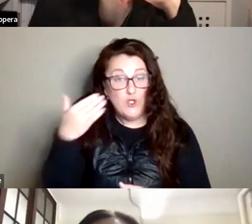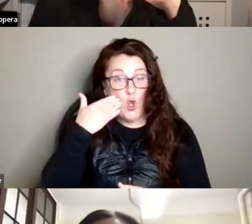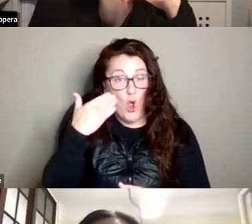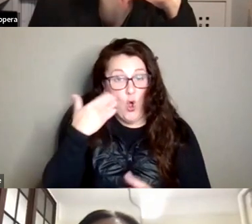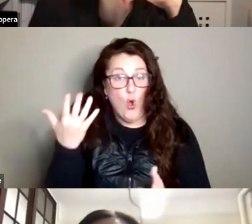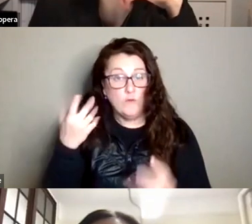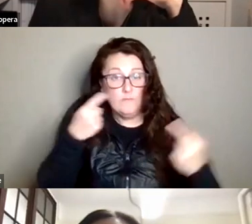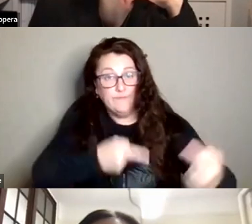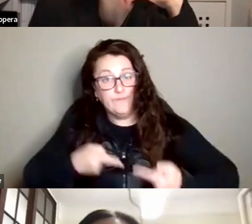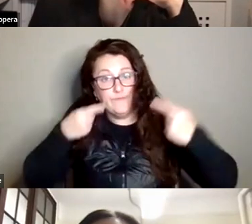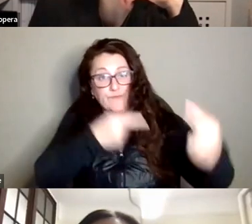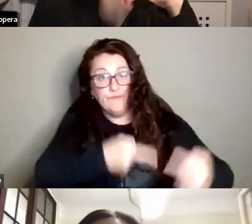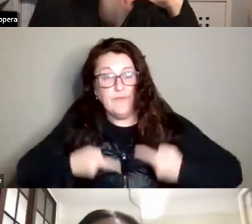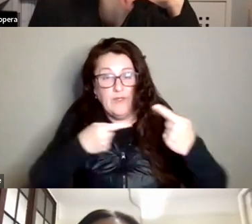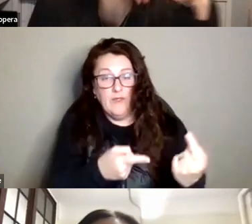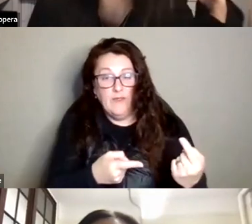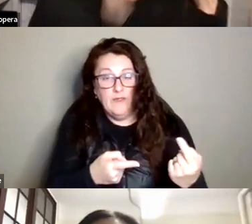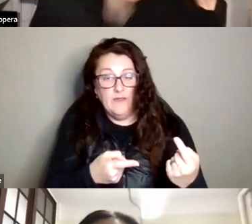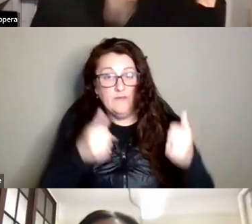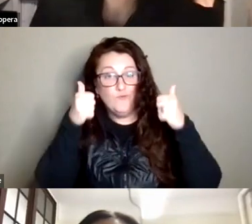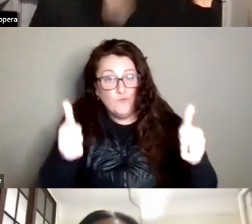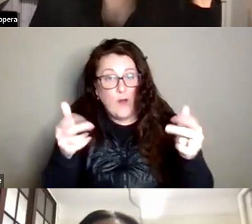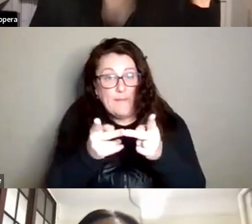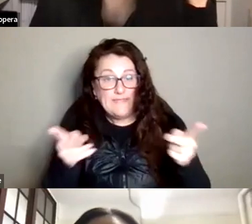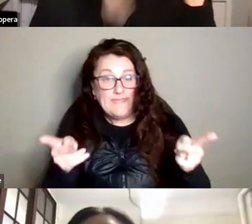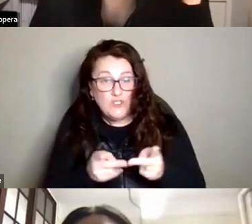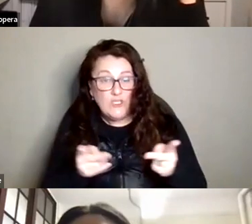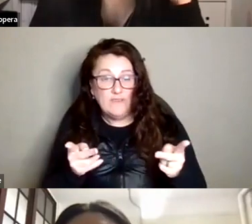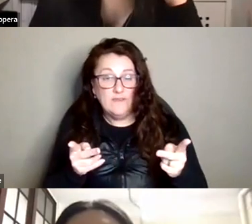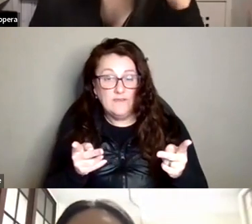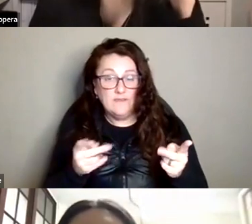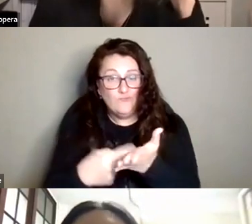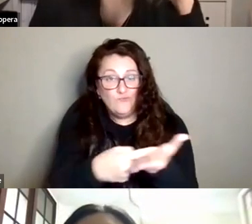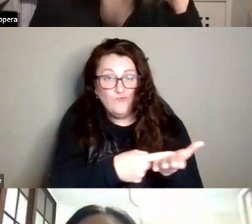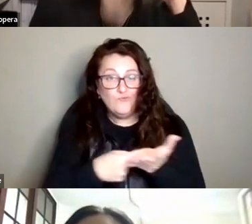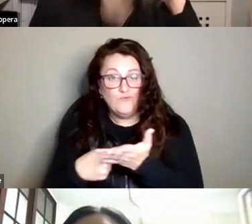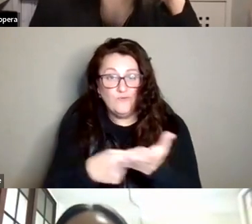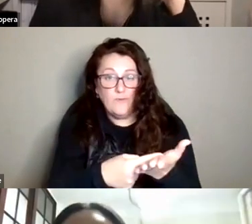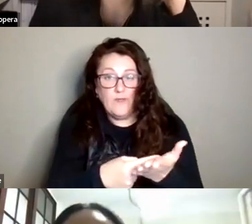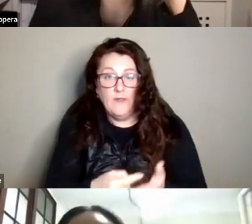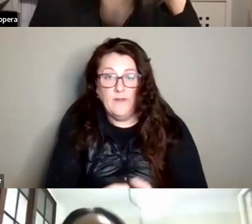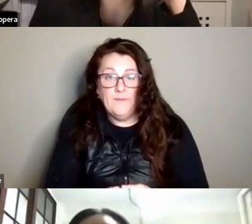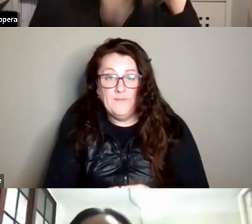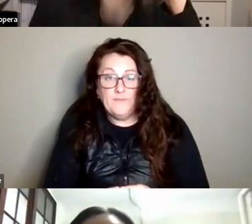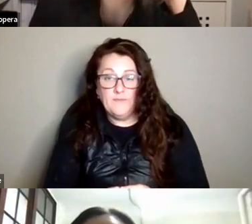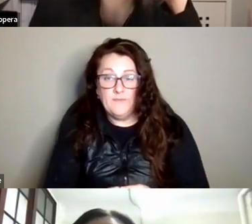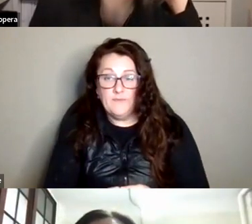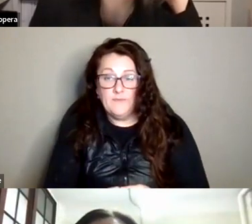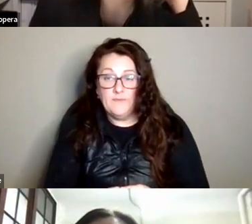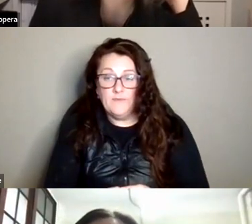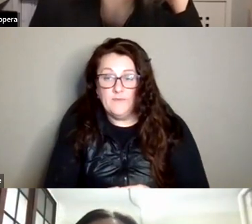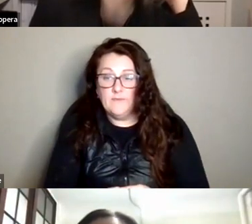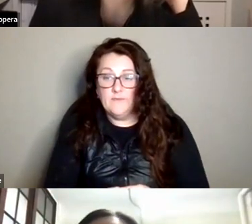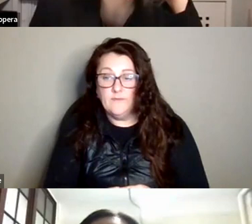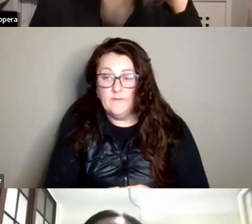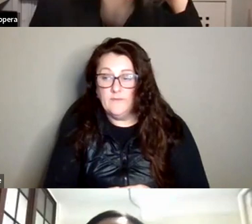the struggle is. And that puts us in a great position and a position we haven't been in since I signed in to BPS